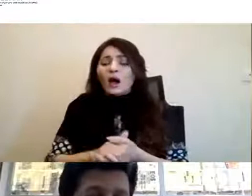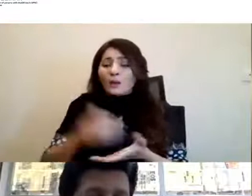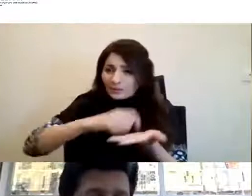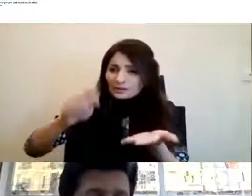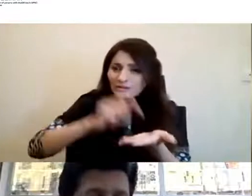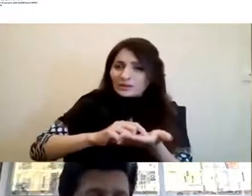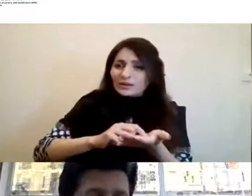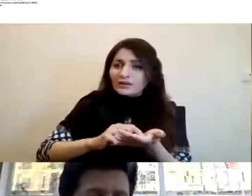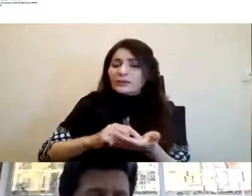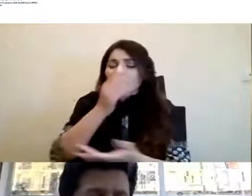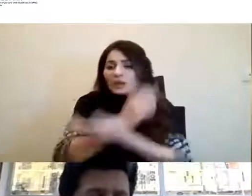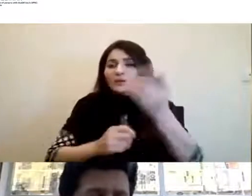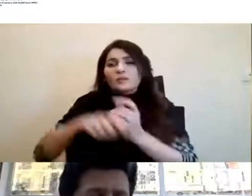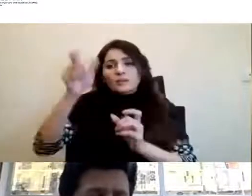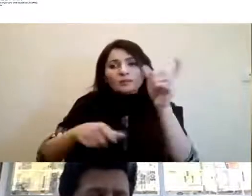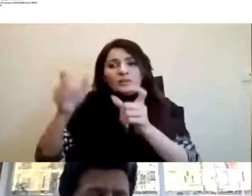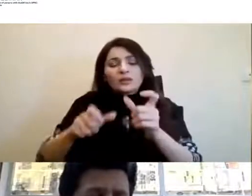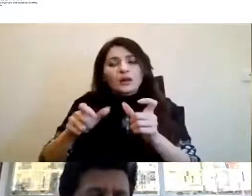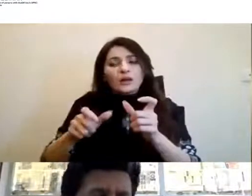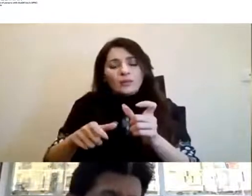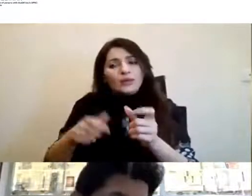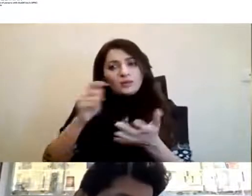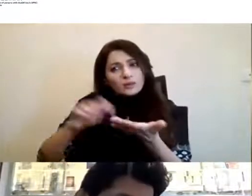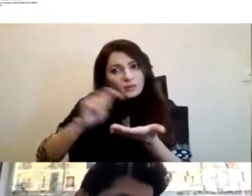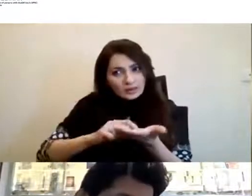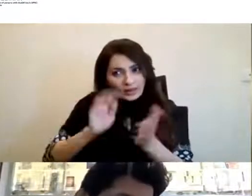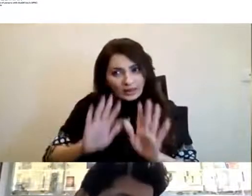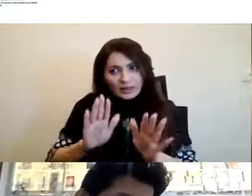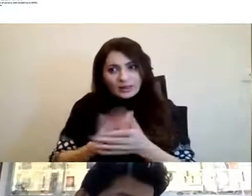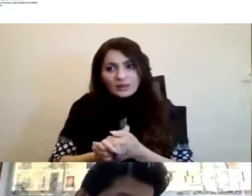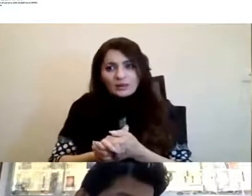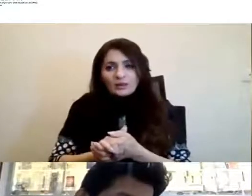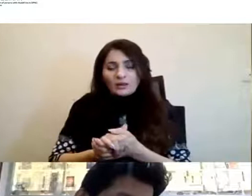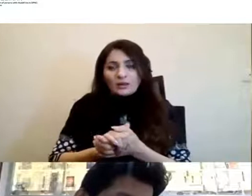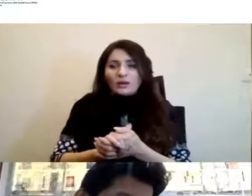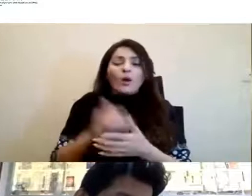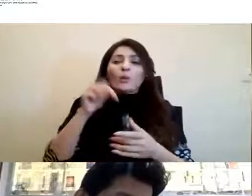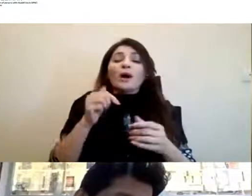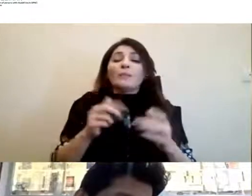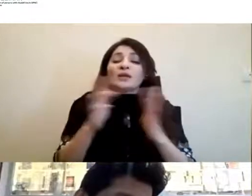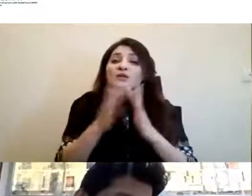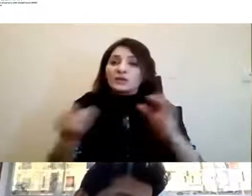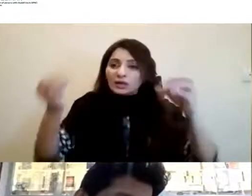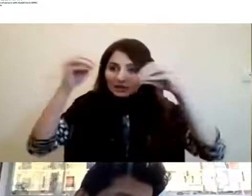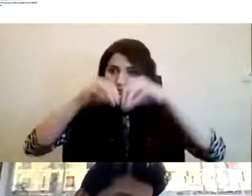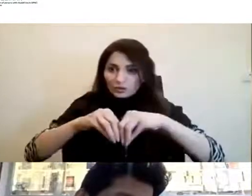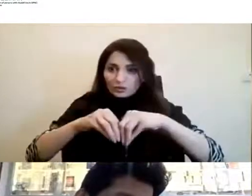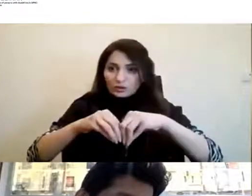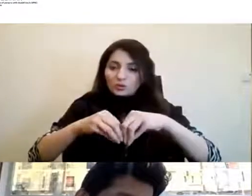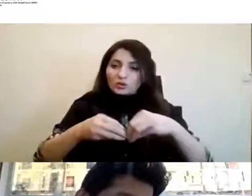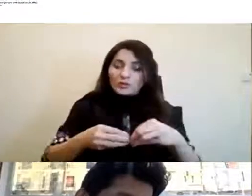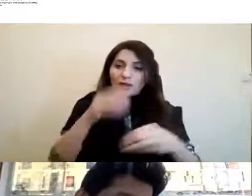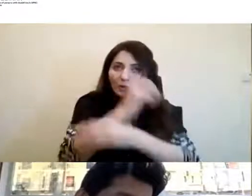Disability Rights and Protection Act 2013. Under the law, there is a separate section for digital inclusion and accessibility, which